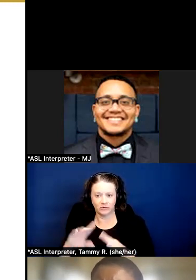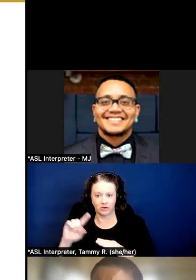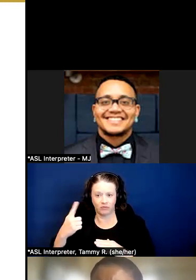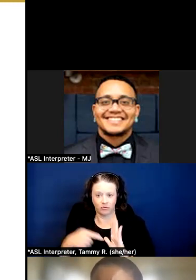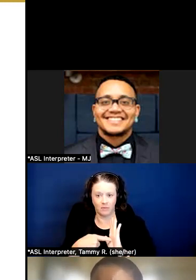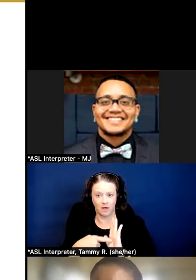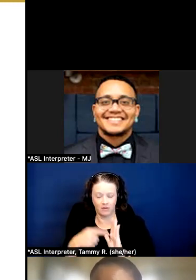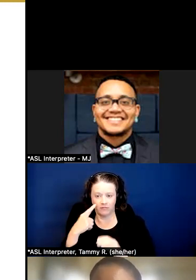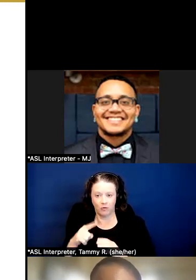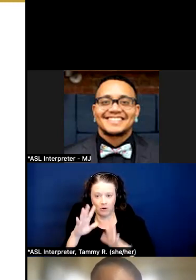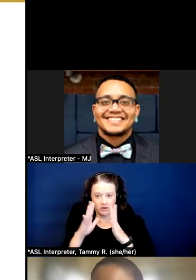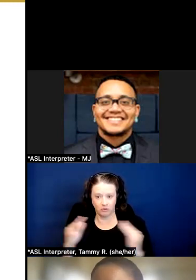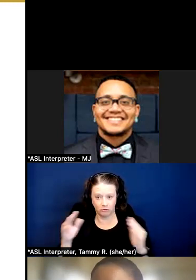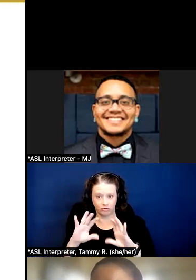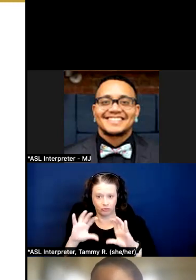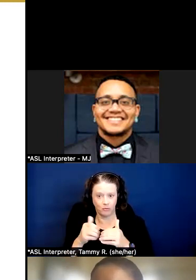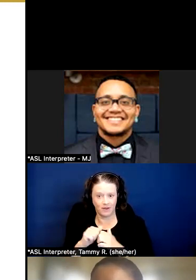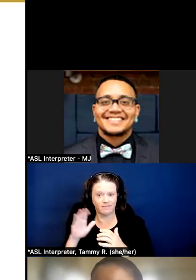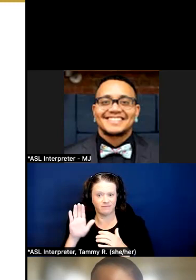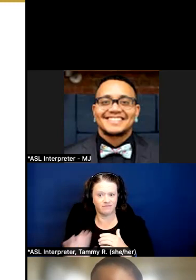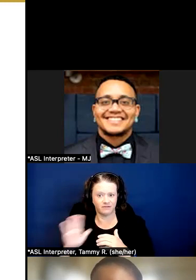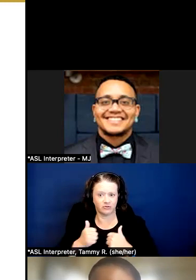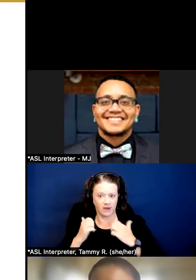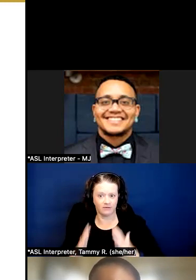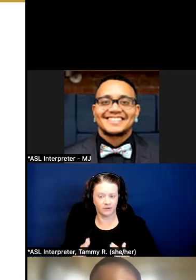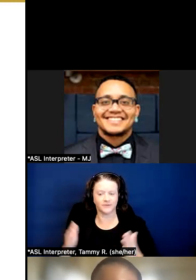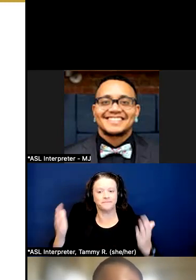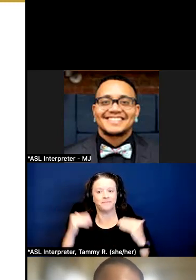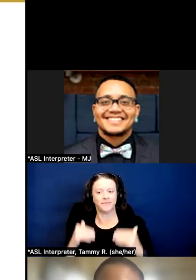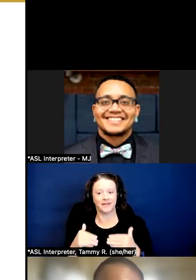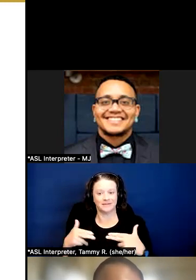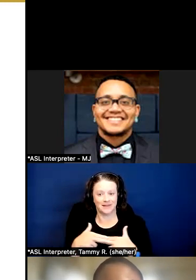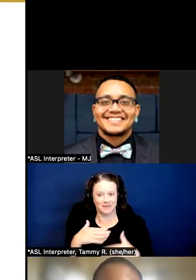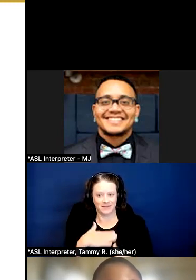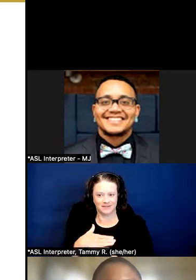of survivors. Next slide, please.